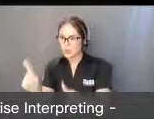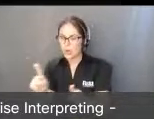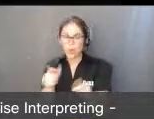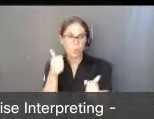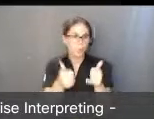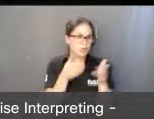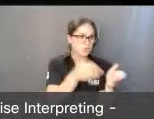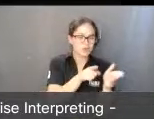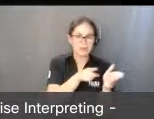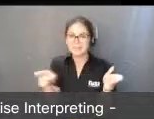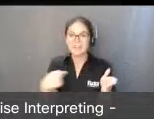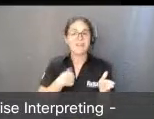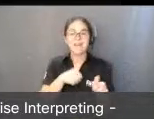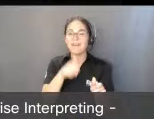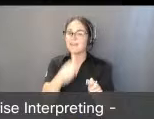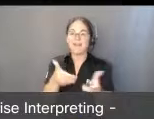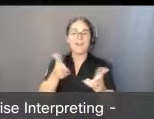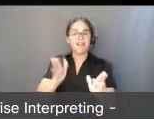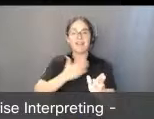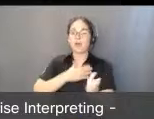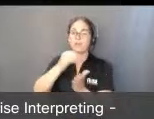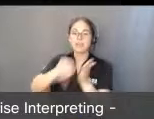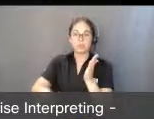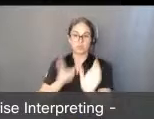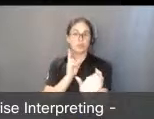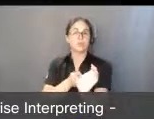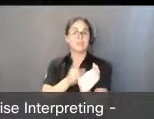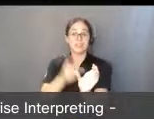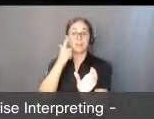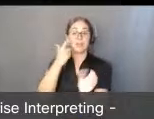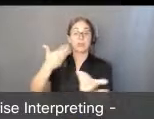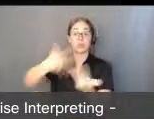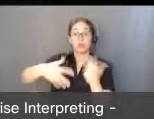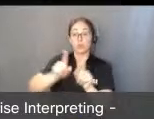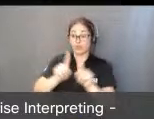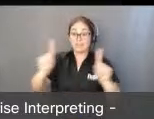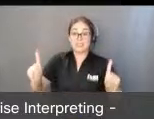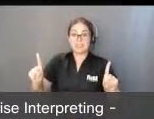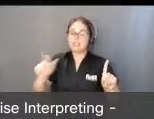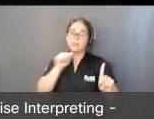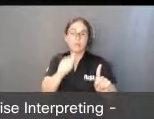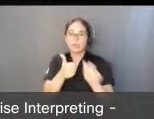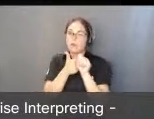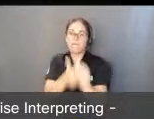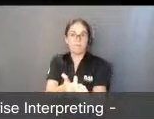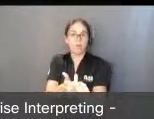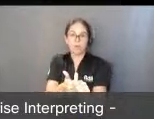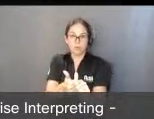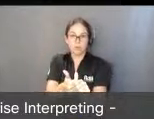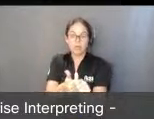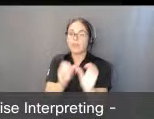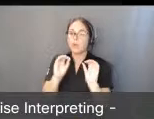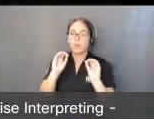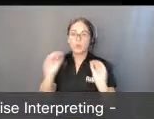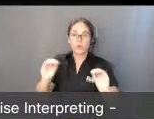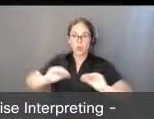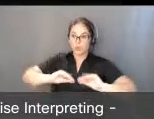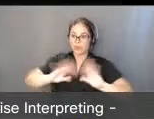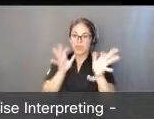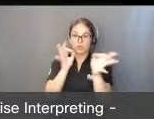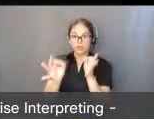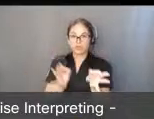not allow my child to participate because social distancing was not being followed and there was not clear instructions on